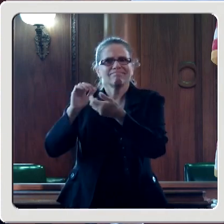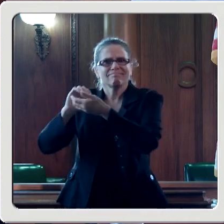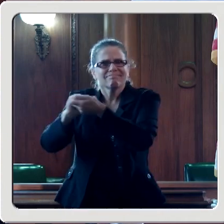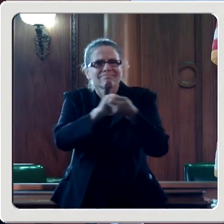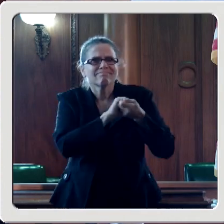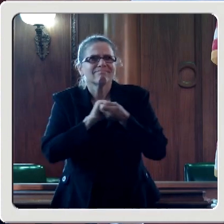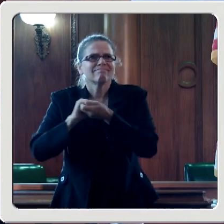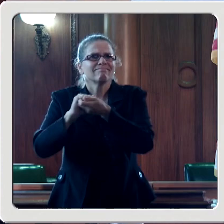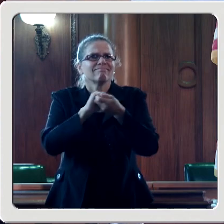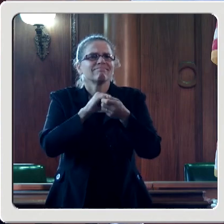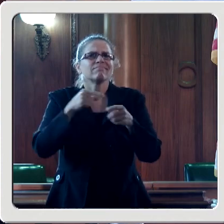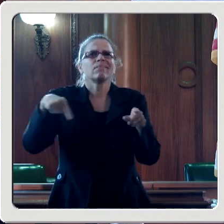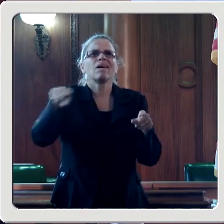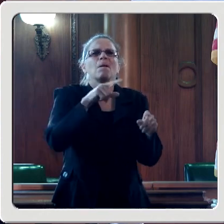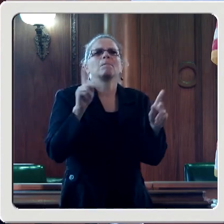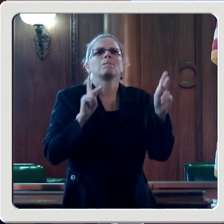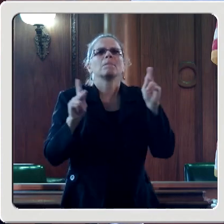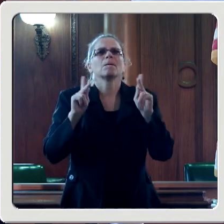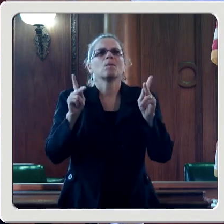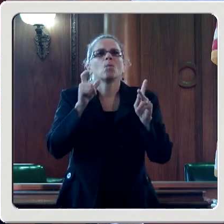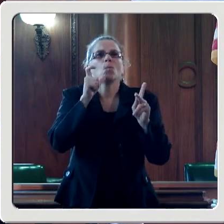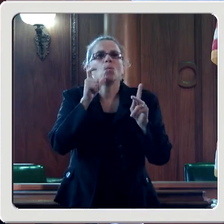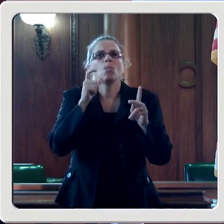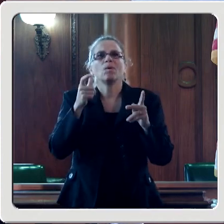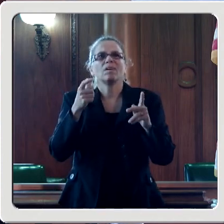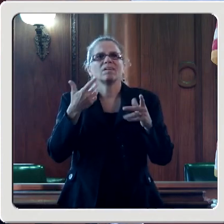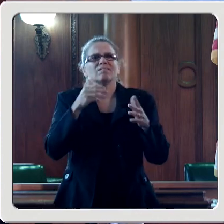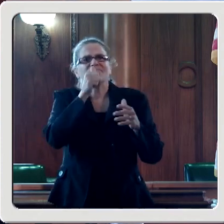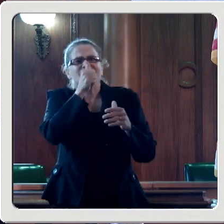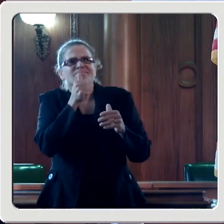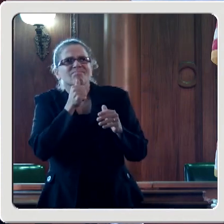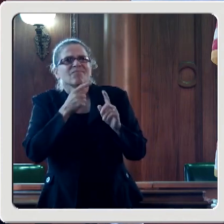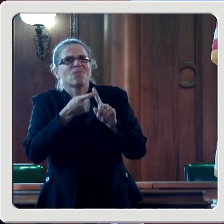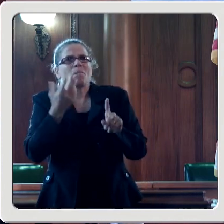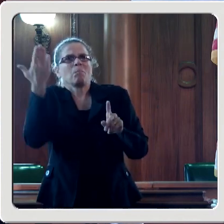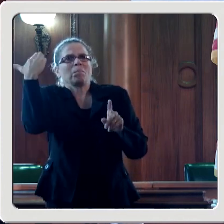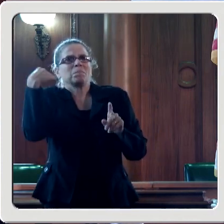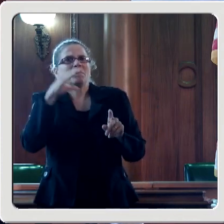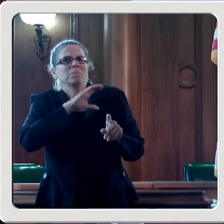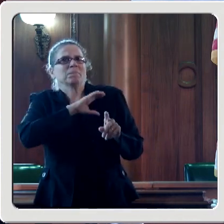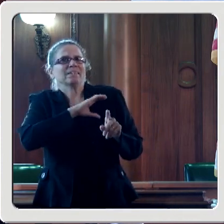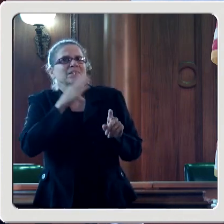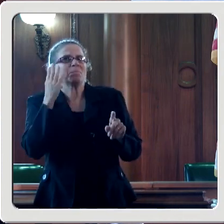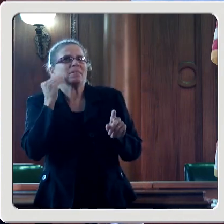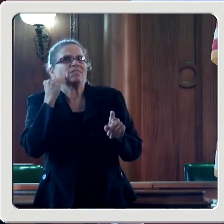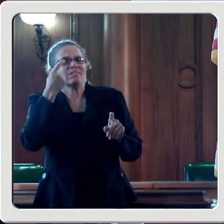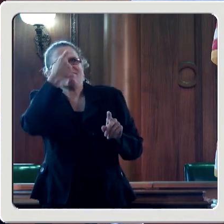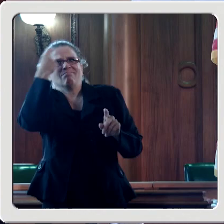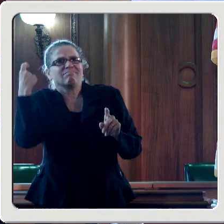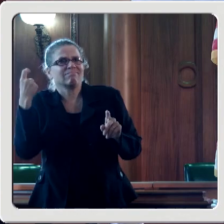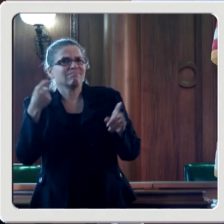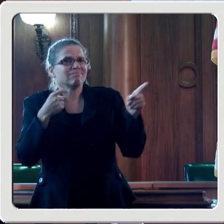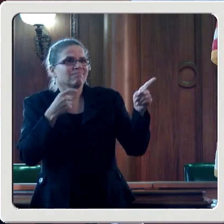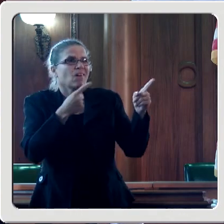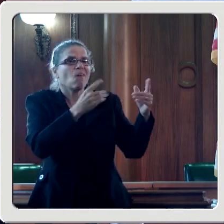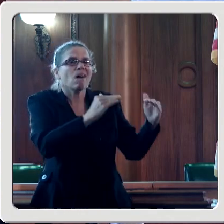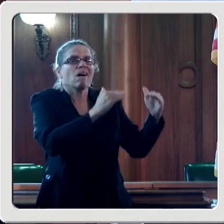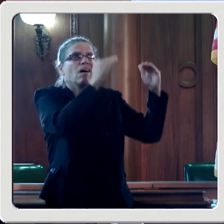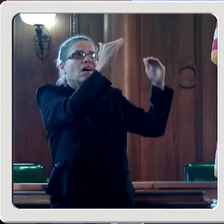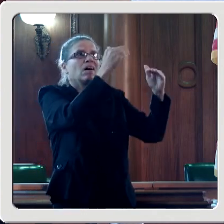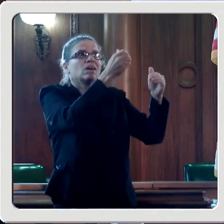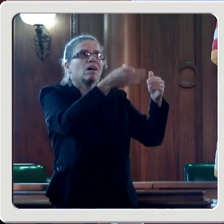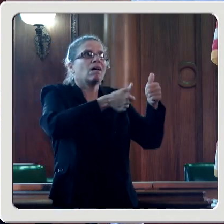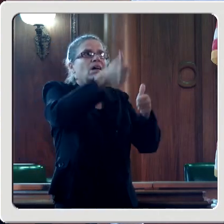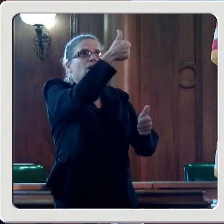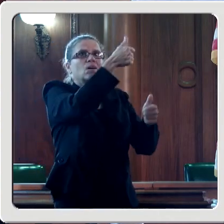respected retired Chief Justice of the Massachusetts State Supreme Court, Roderick Ireland, Judge Ireland, who's come